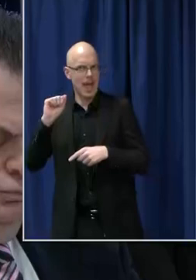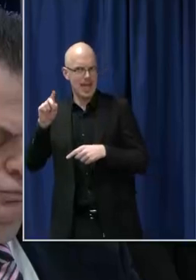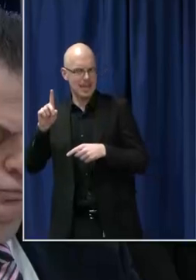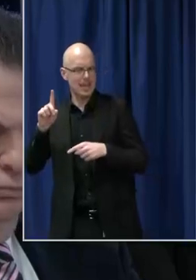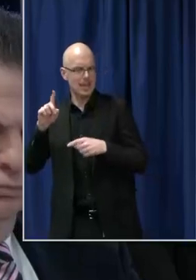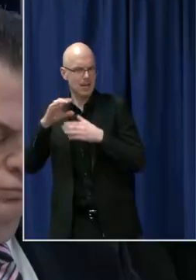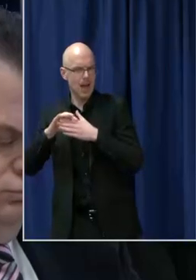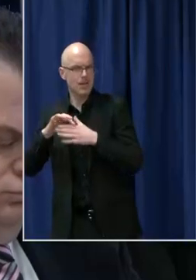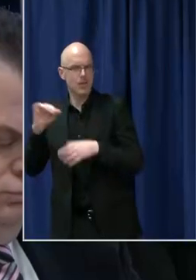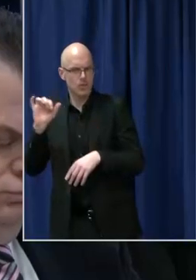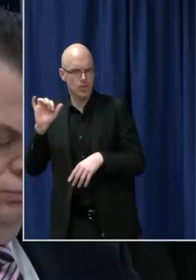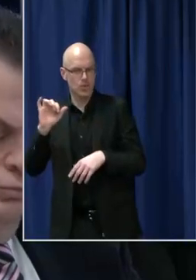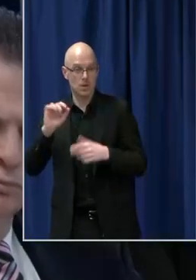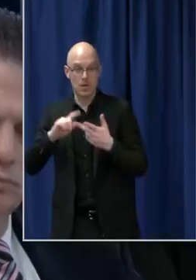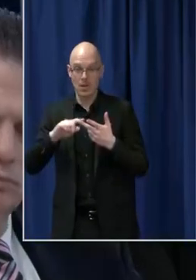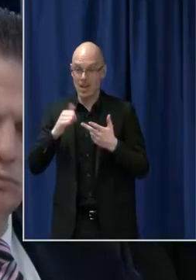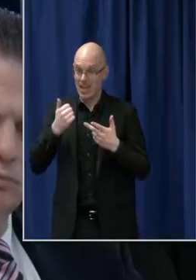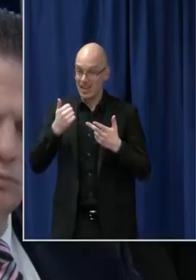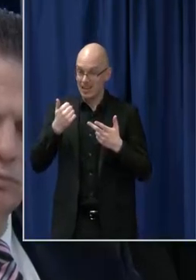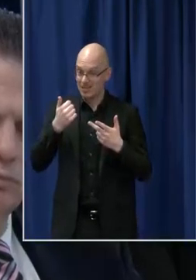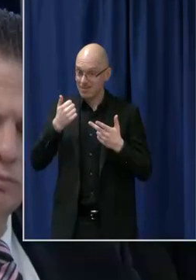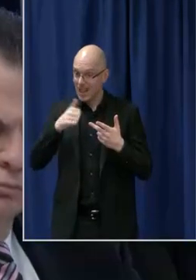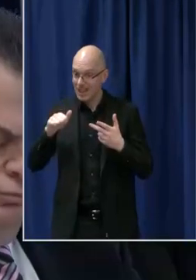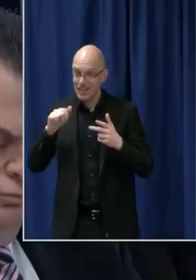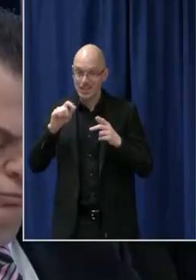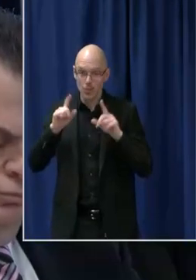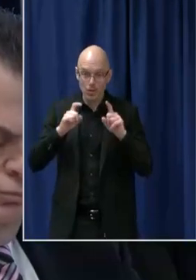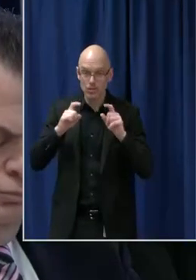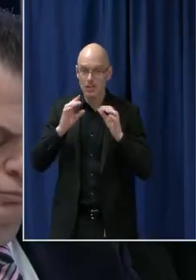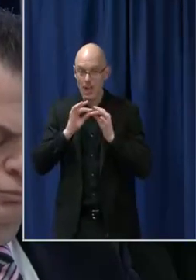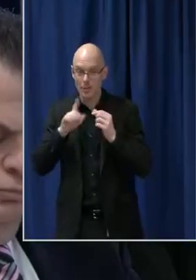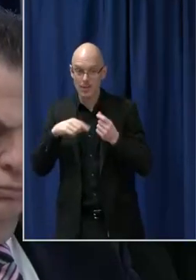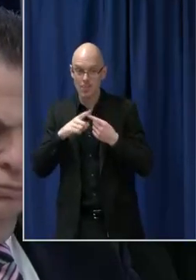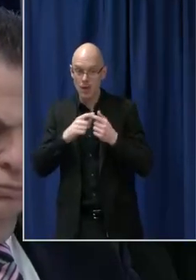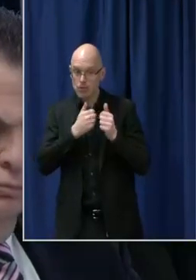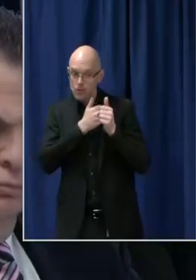third opportunity concerning a tracking process?